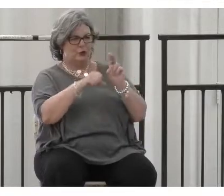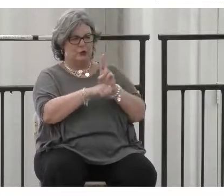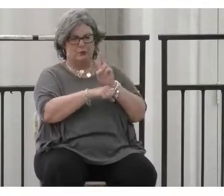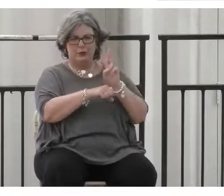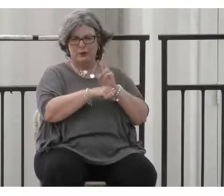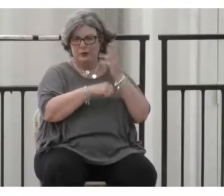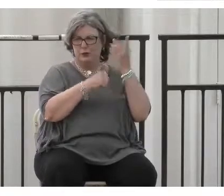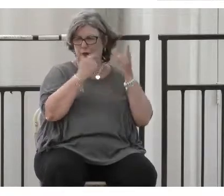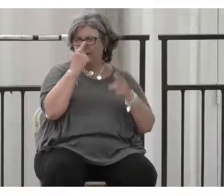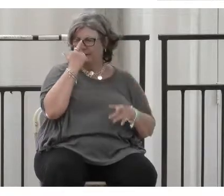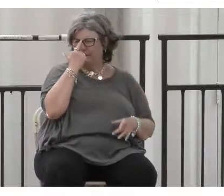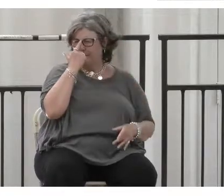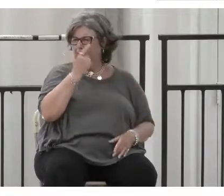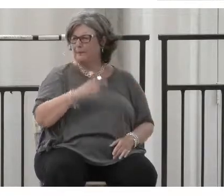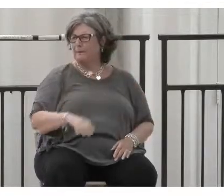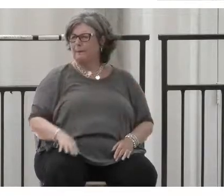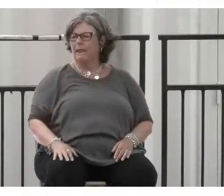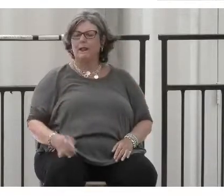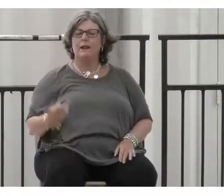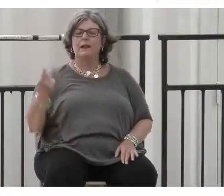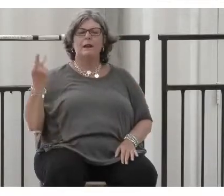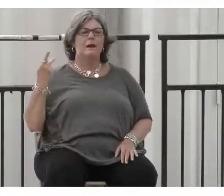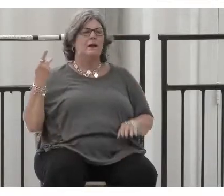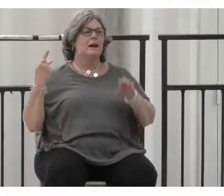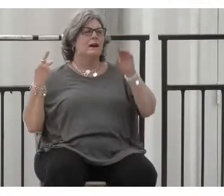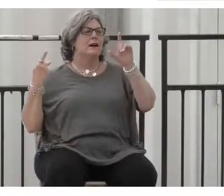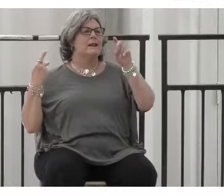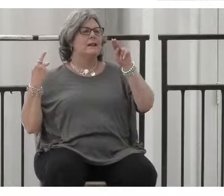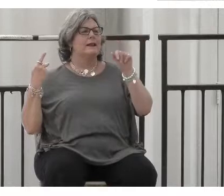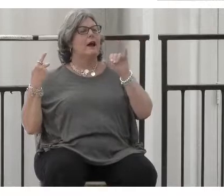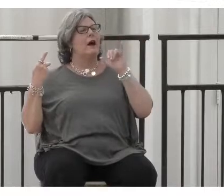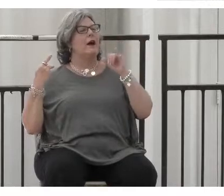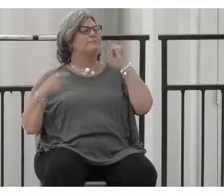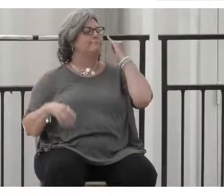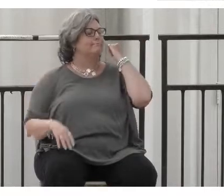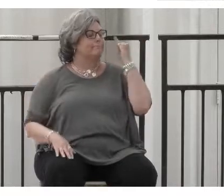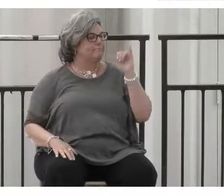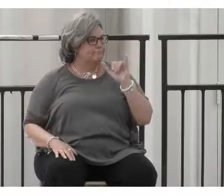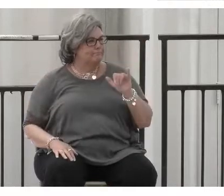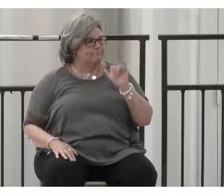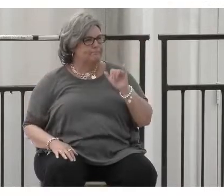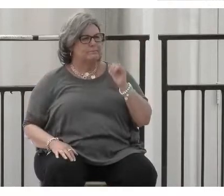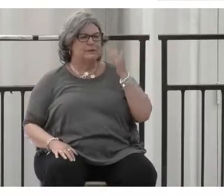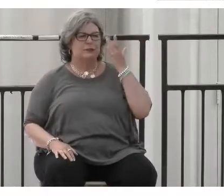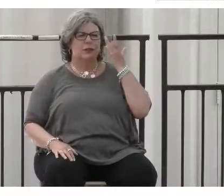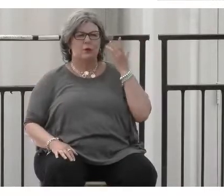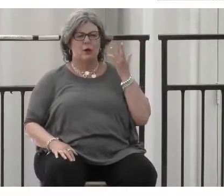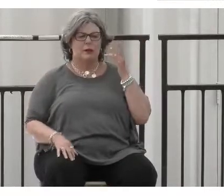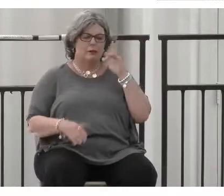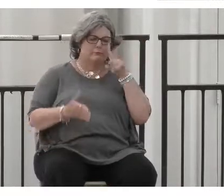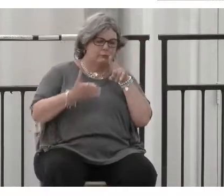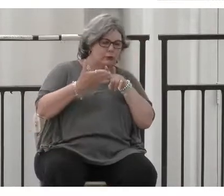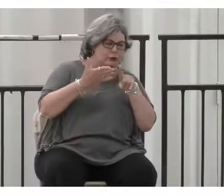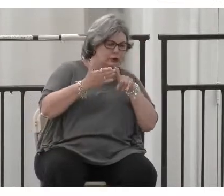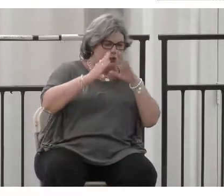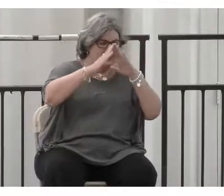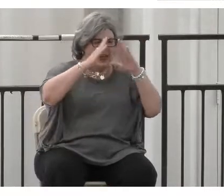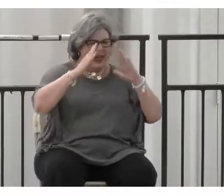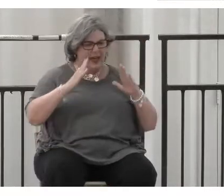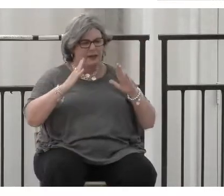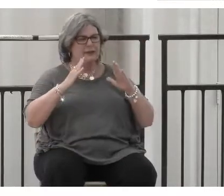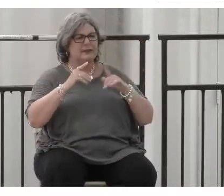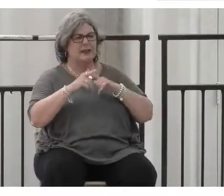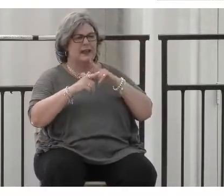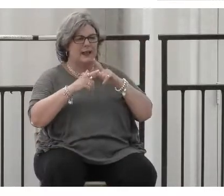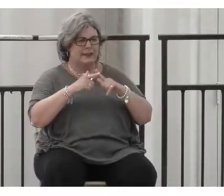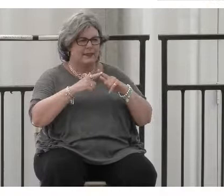for. So this is when Lena and I had the idea of, why don't we research this house and then actually bring